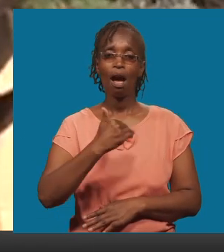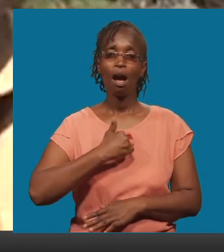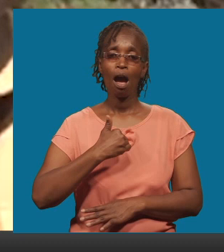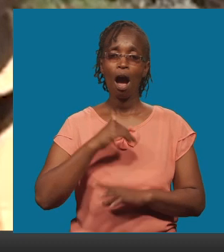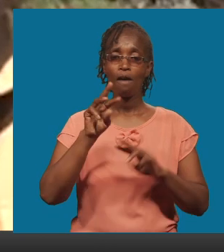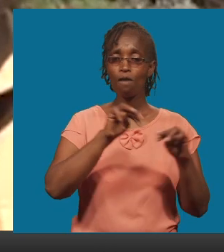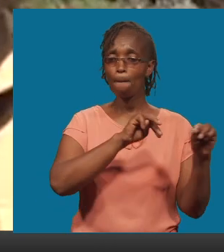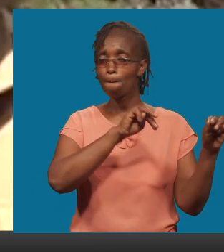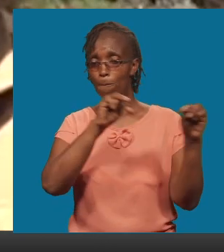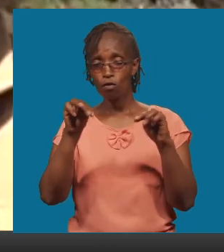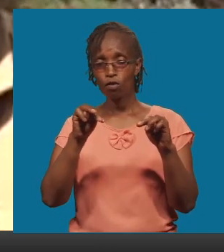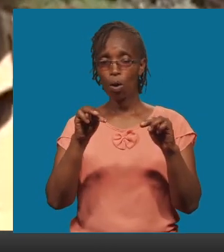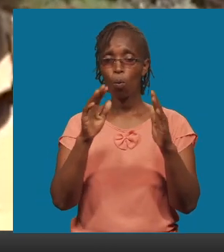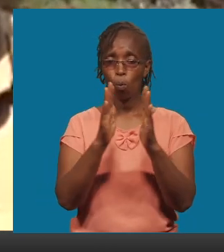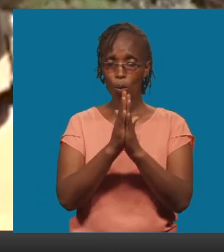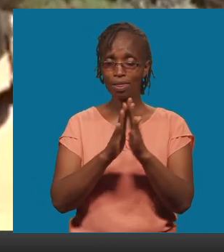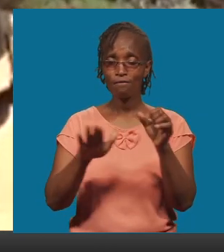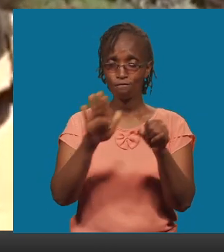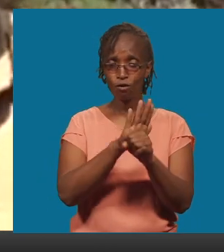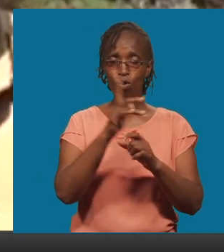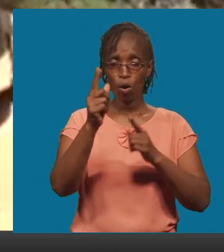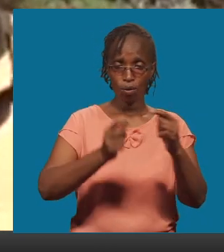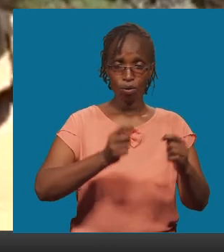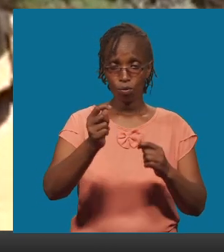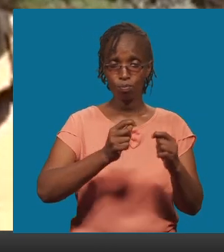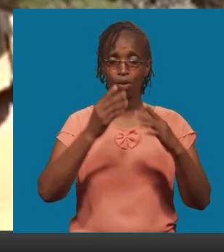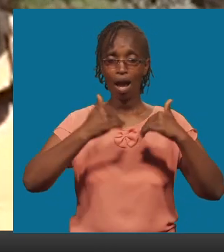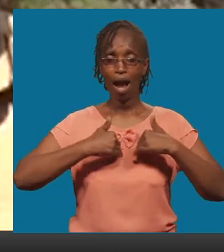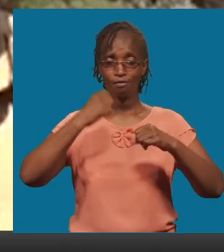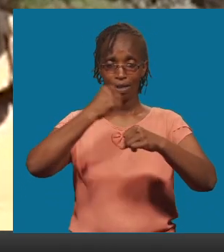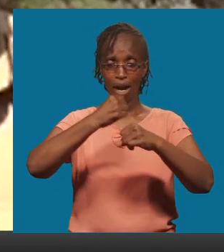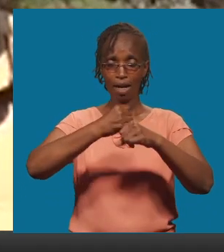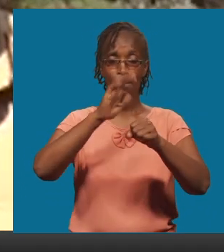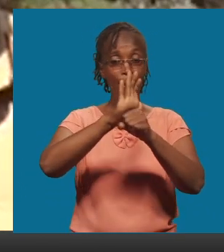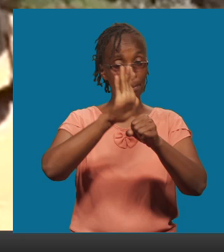have moved in full swing. We've